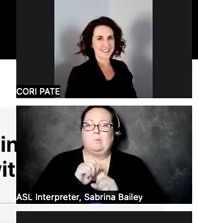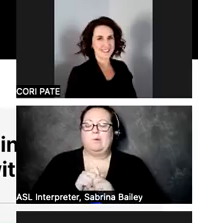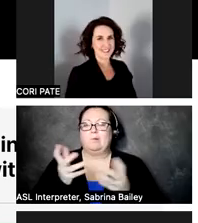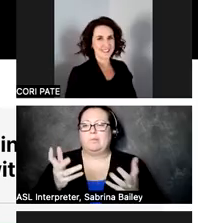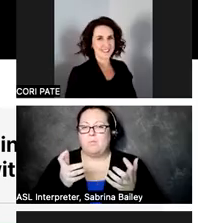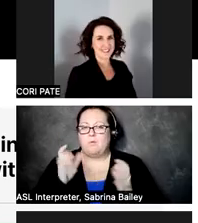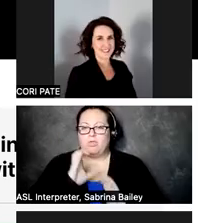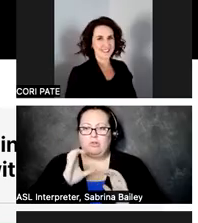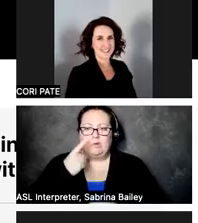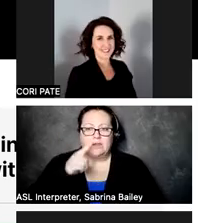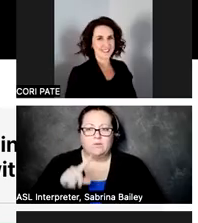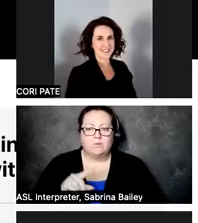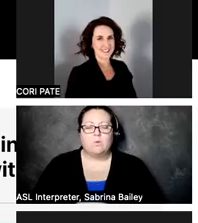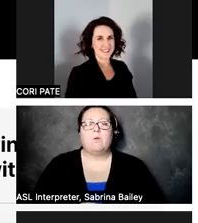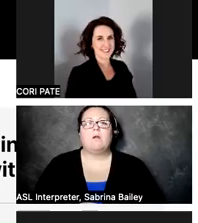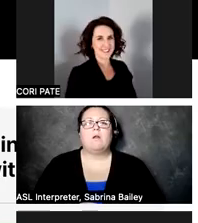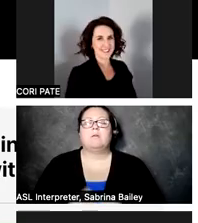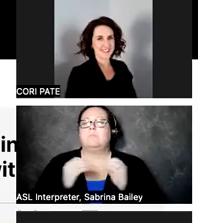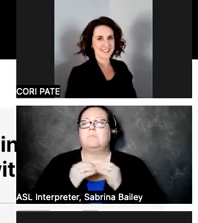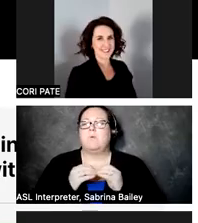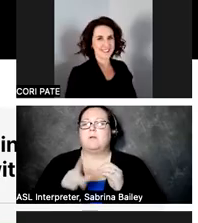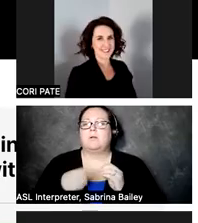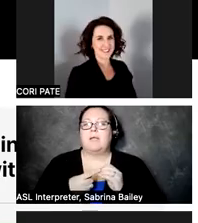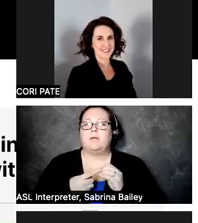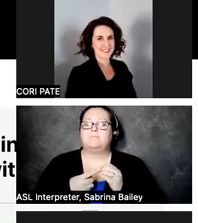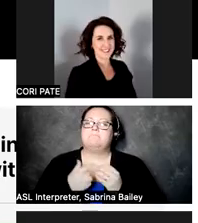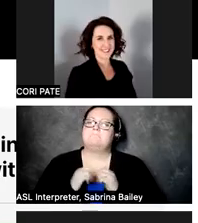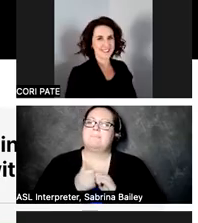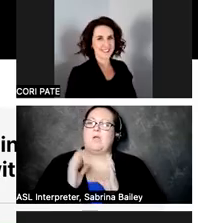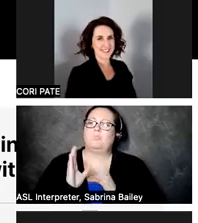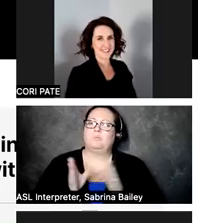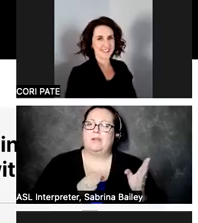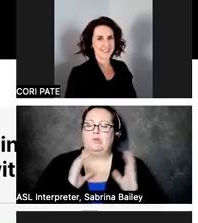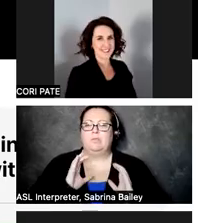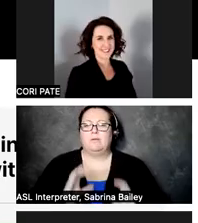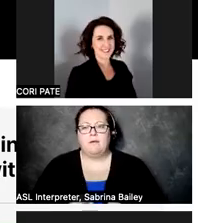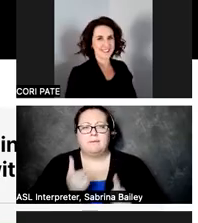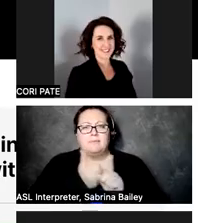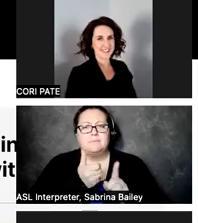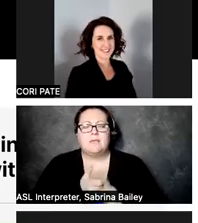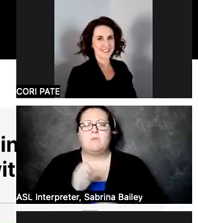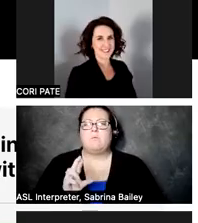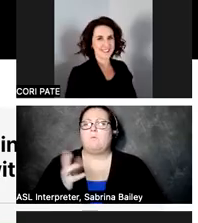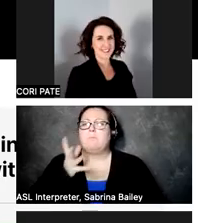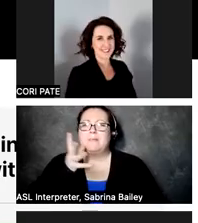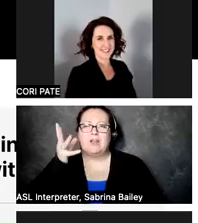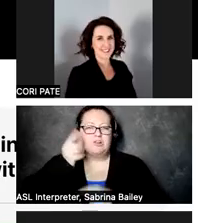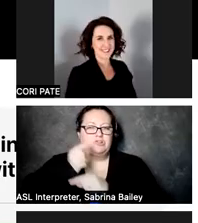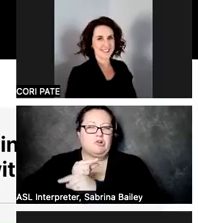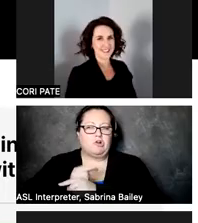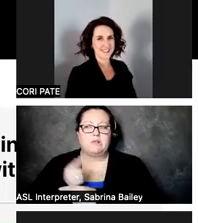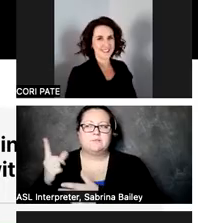for. So more of how prepared the client or their parents, guardians are